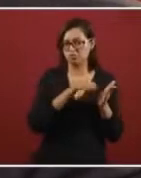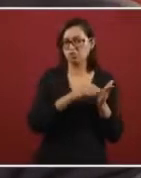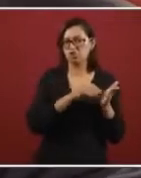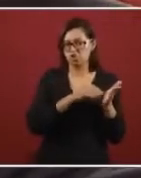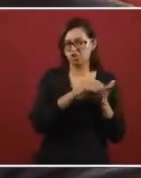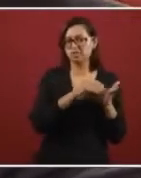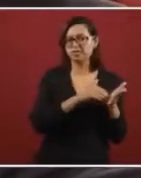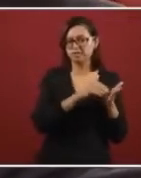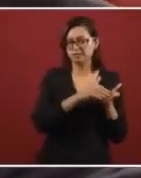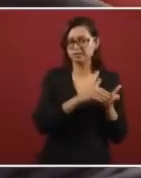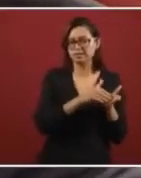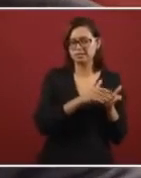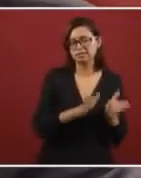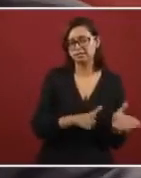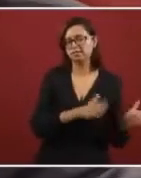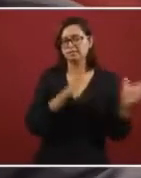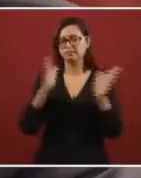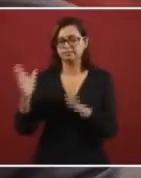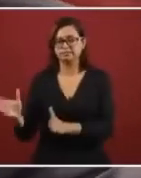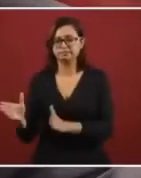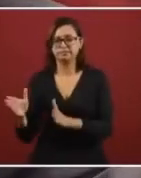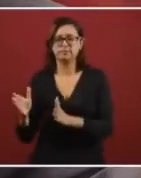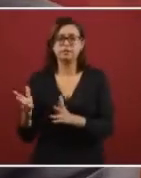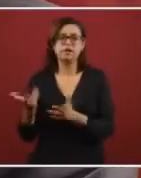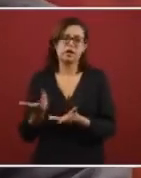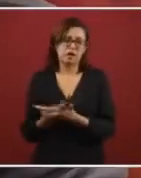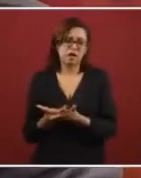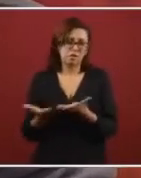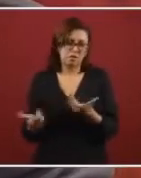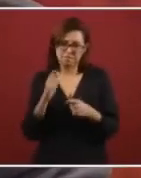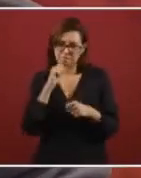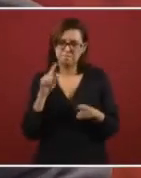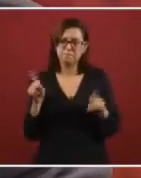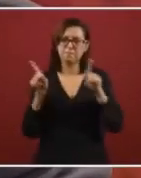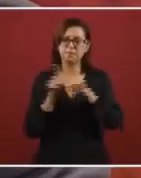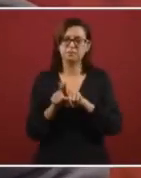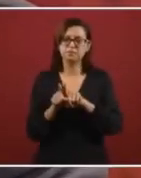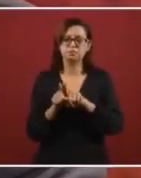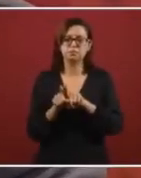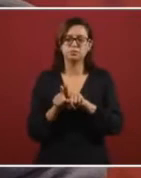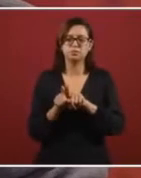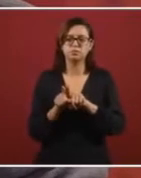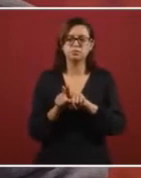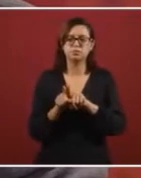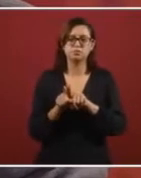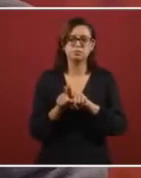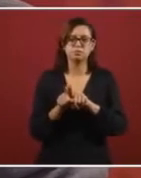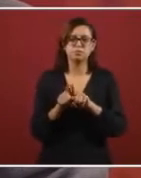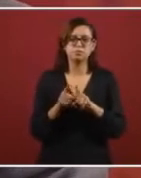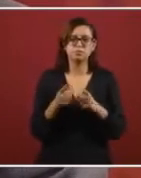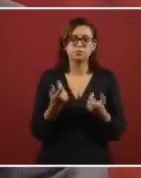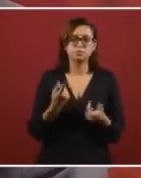So we had a major production in the last few times.